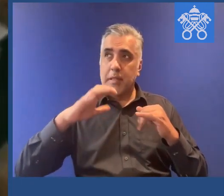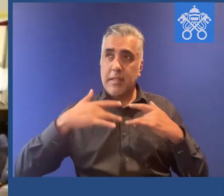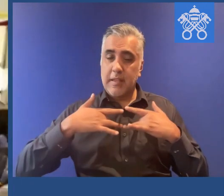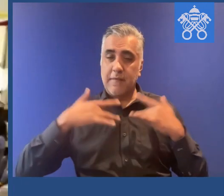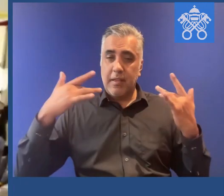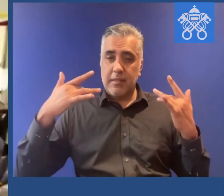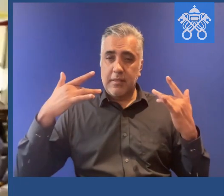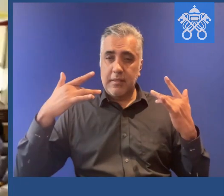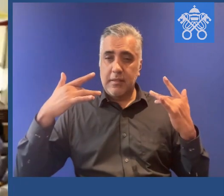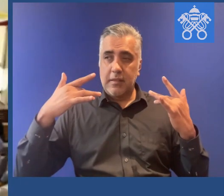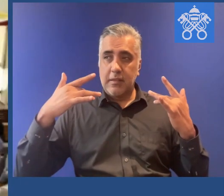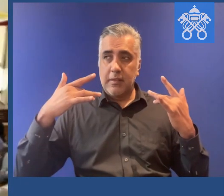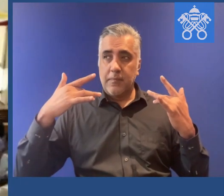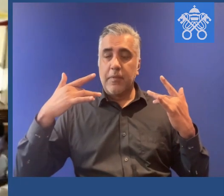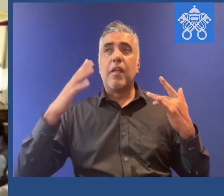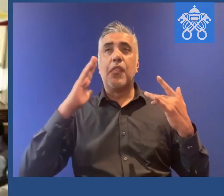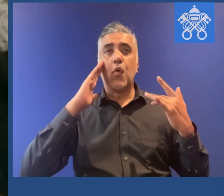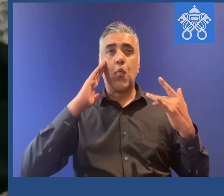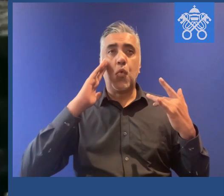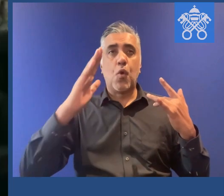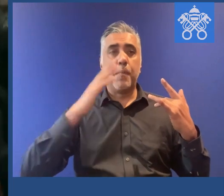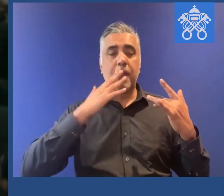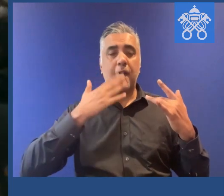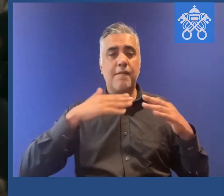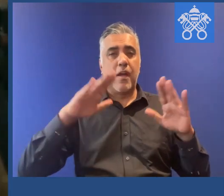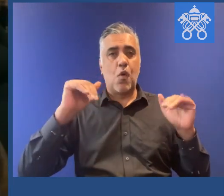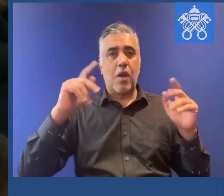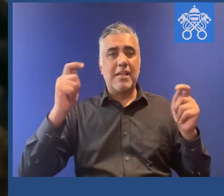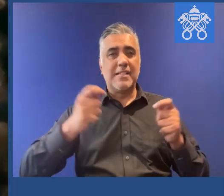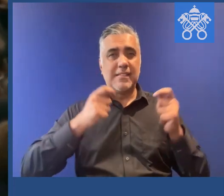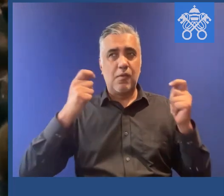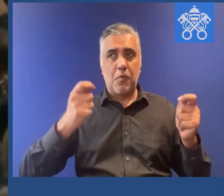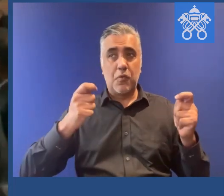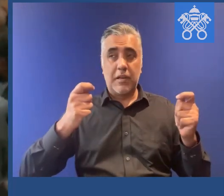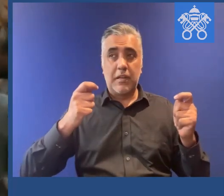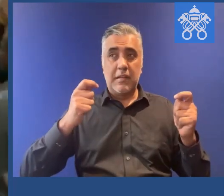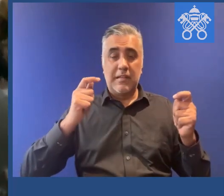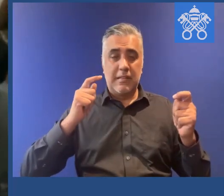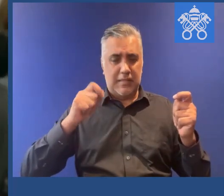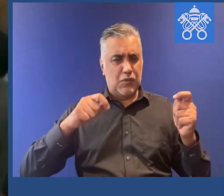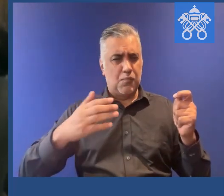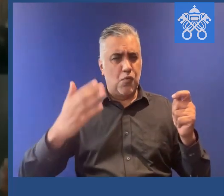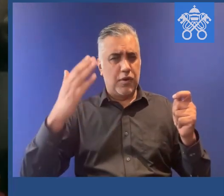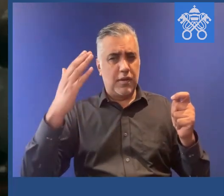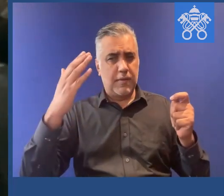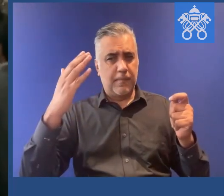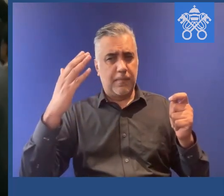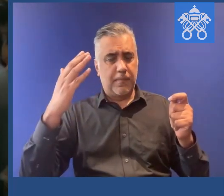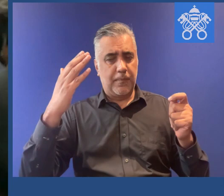event. There will be a farewell ceremony a little later this morning.